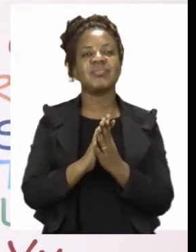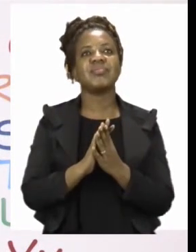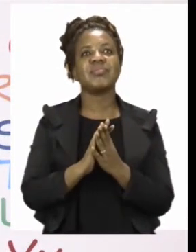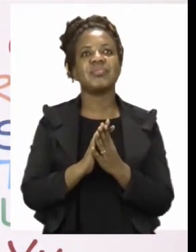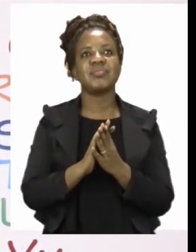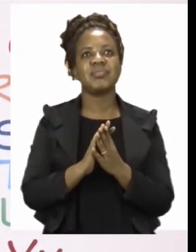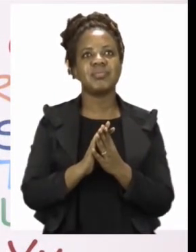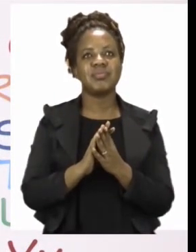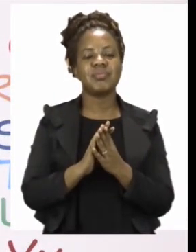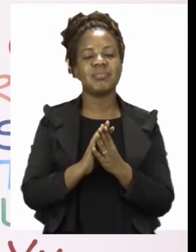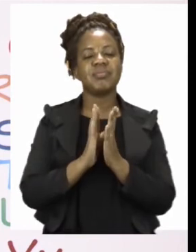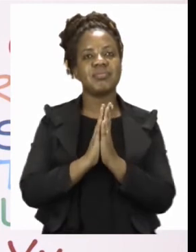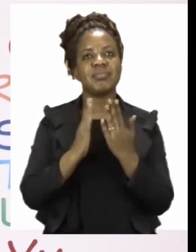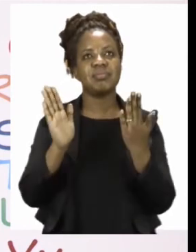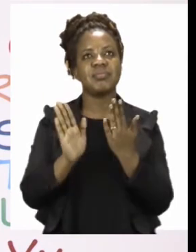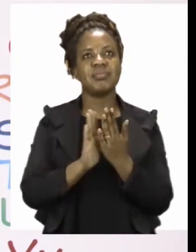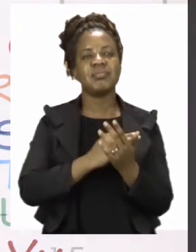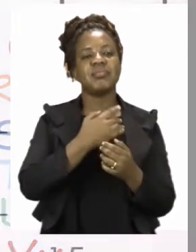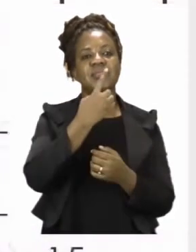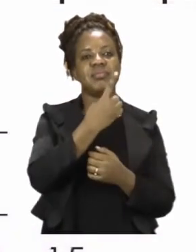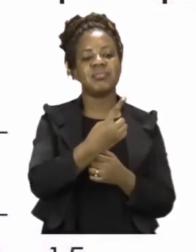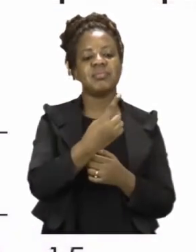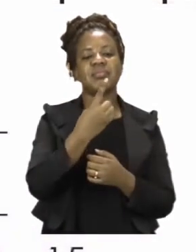total answer after we said